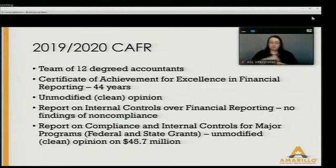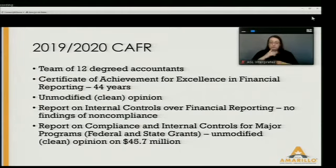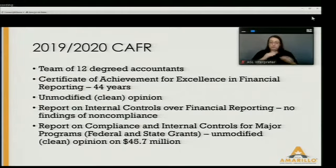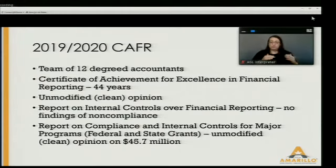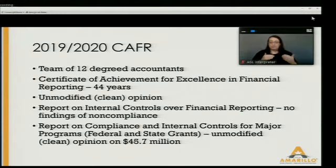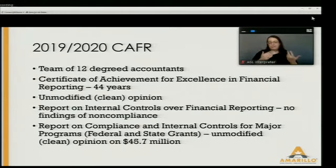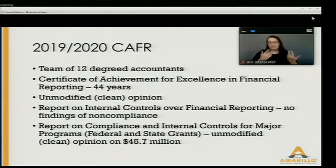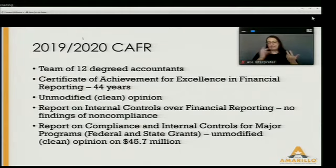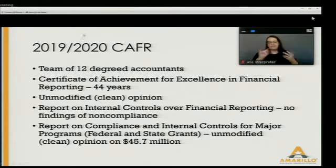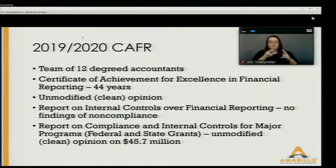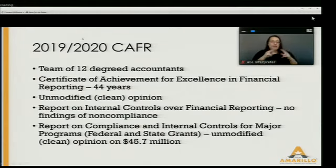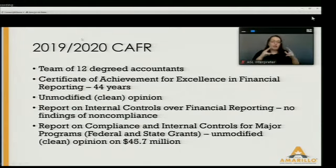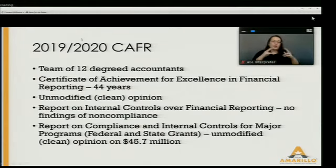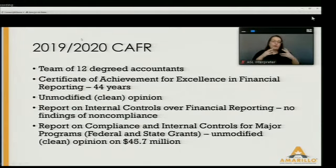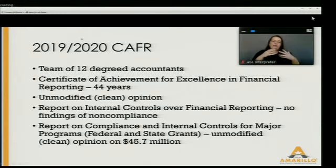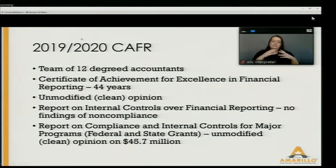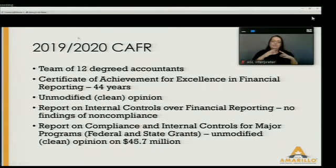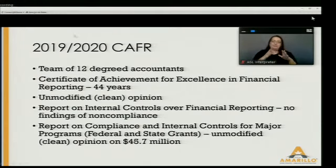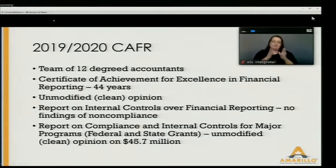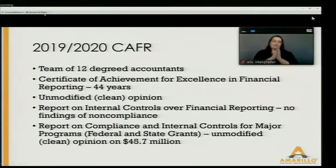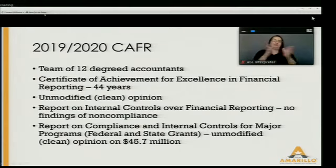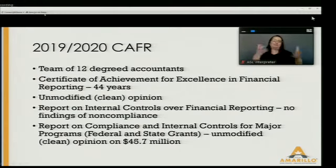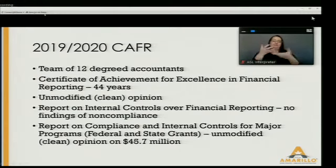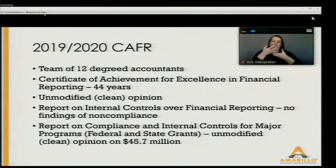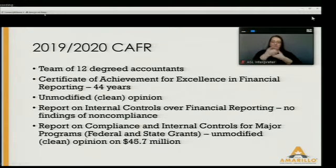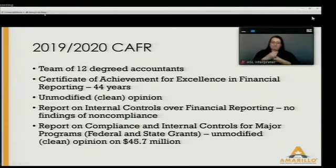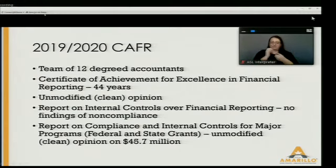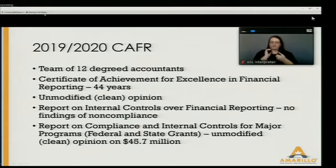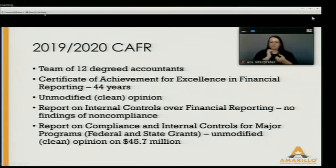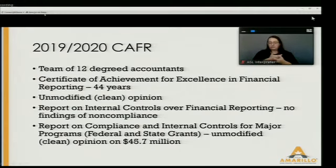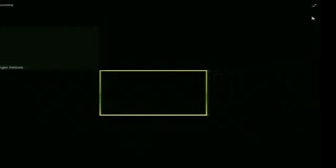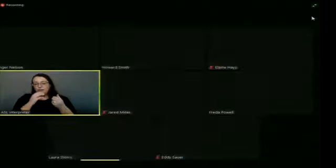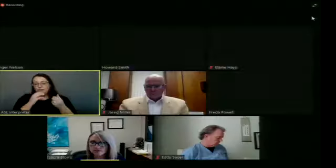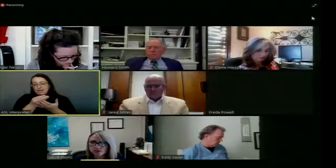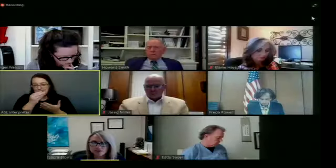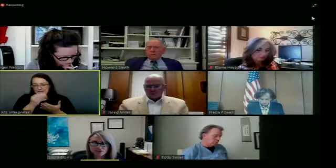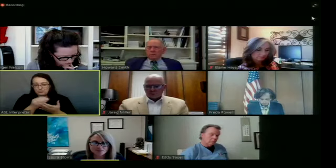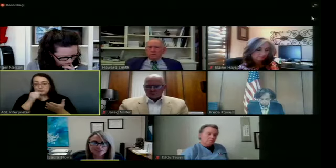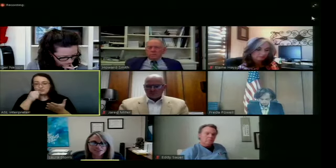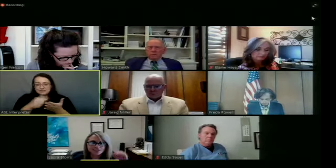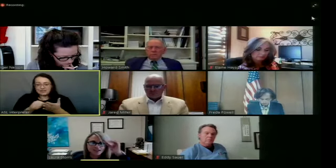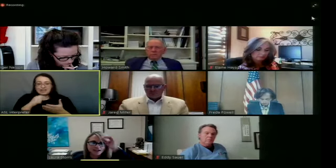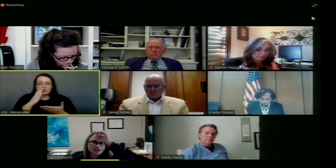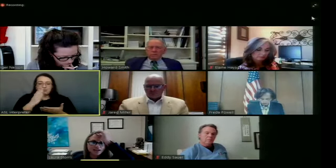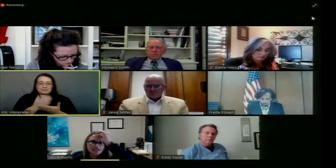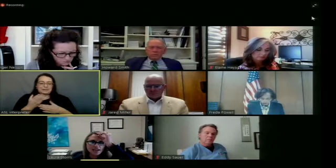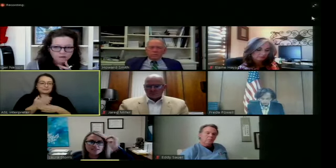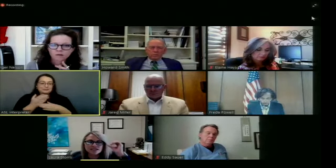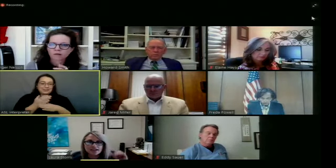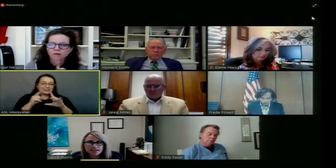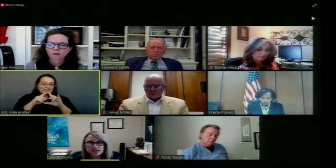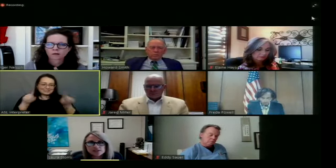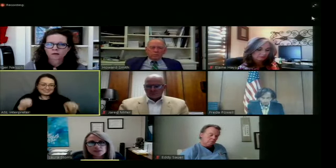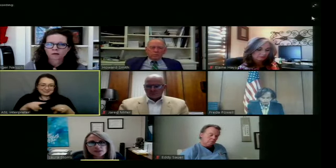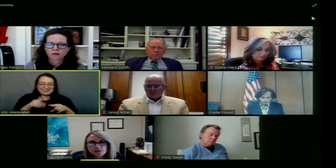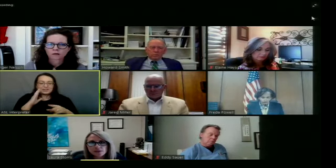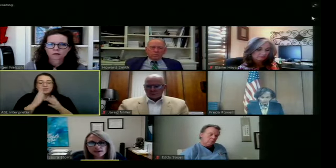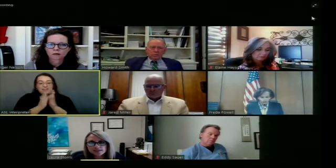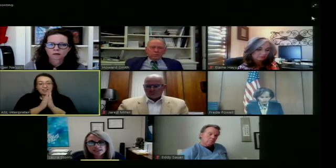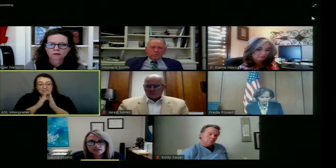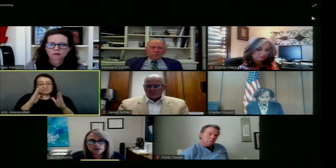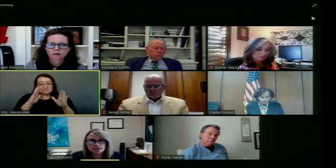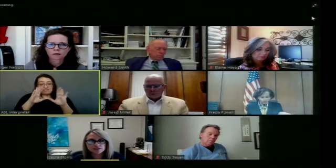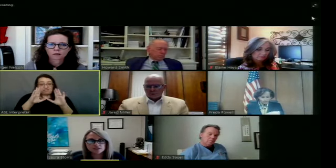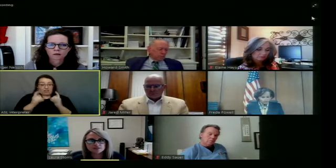overview of our financial statements, I will stop sharing my screen now and ask Council